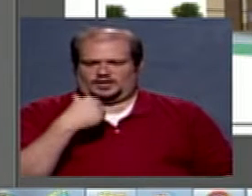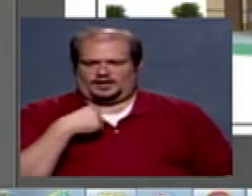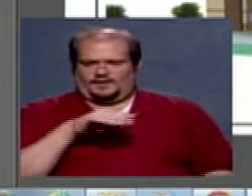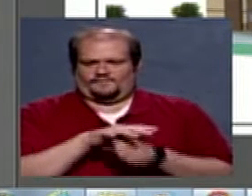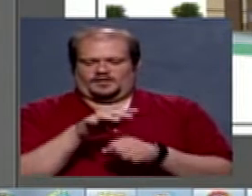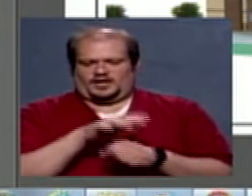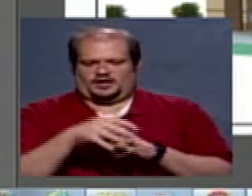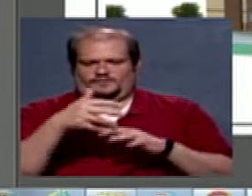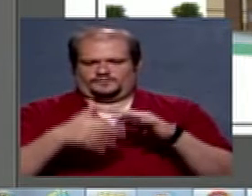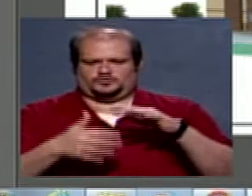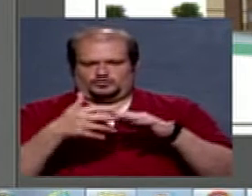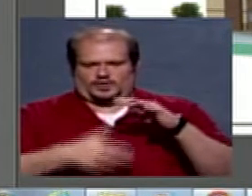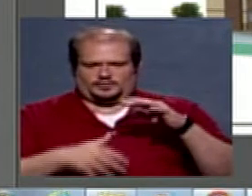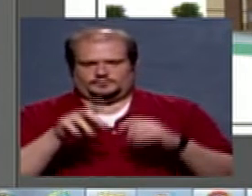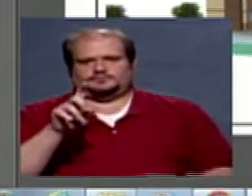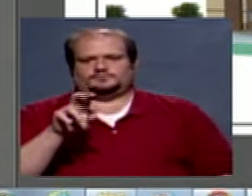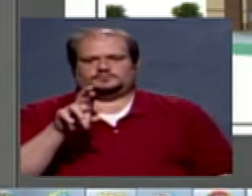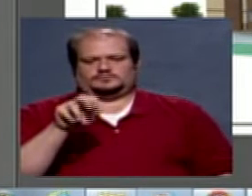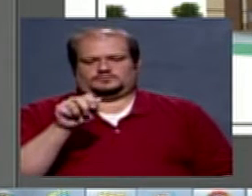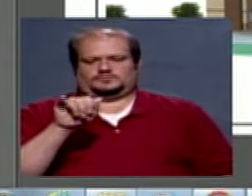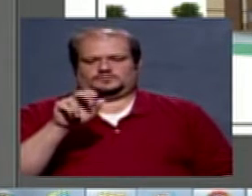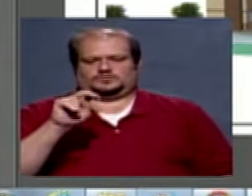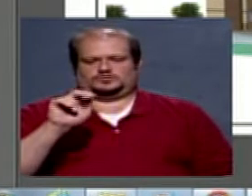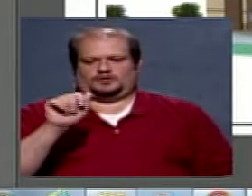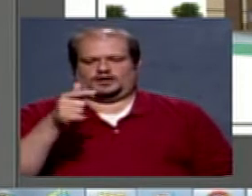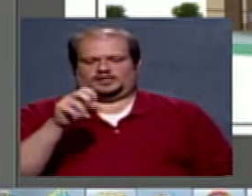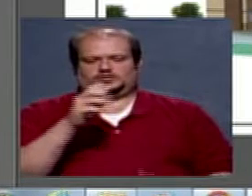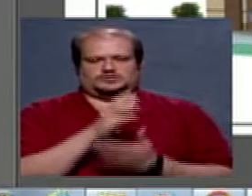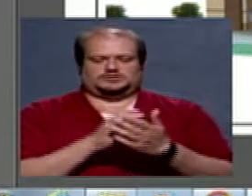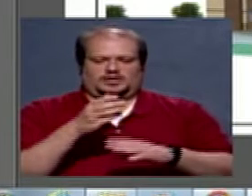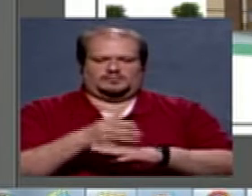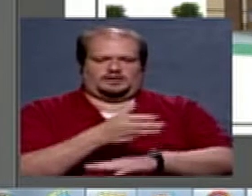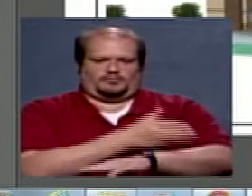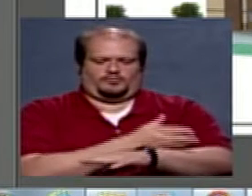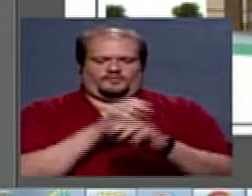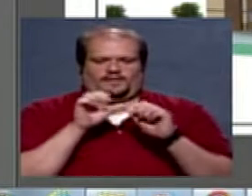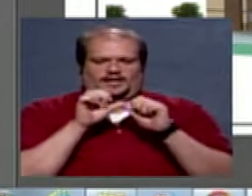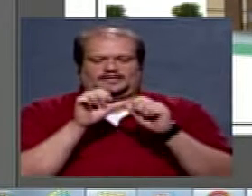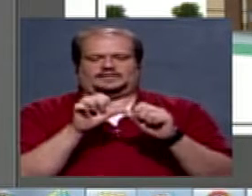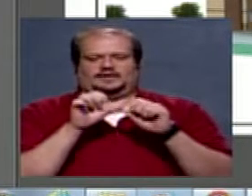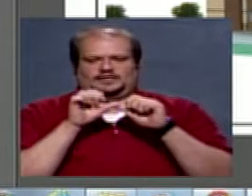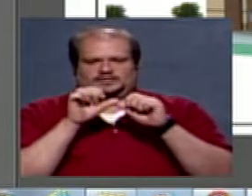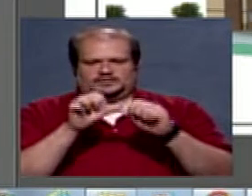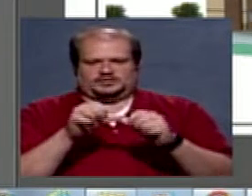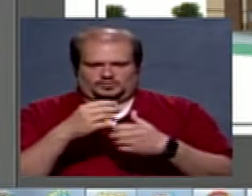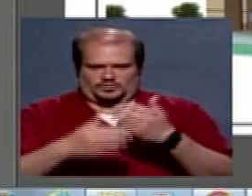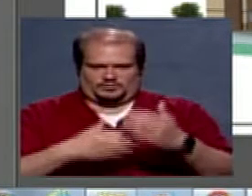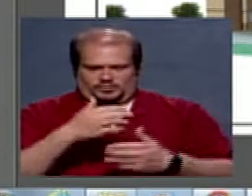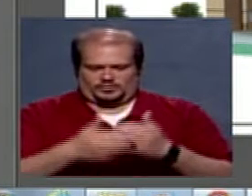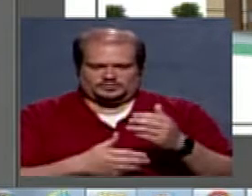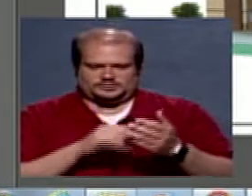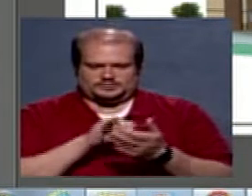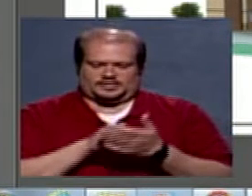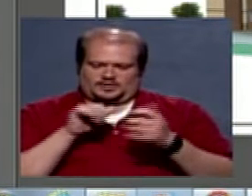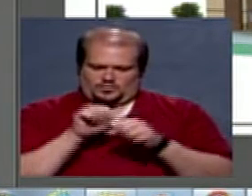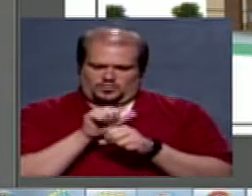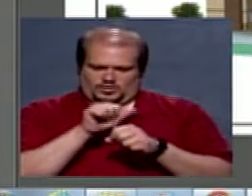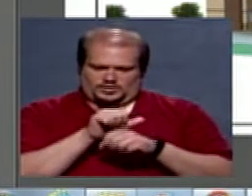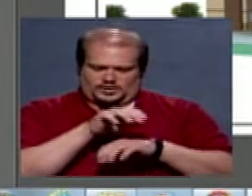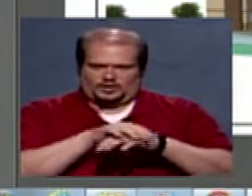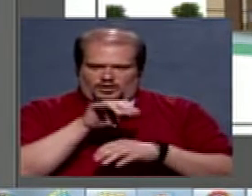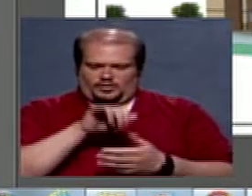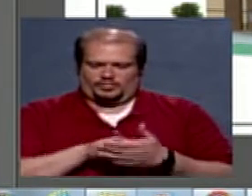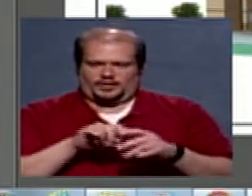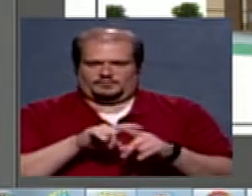adequate drainage. We have had some improvements. It is a continuing process where they are working on it, but it